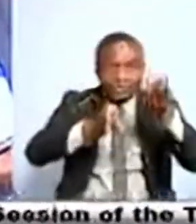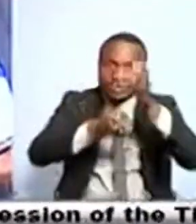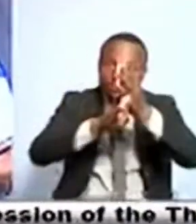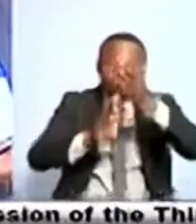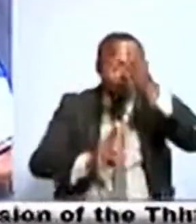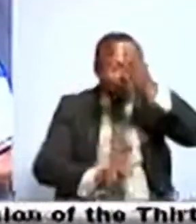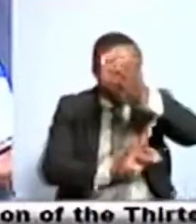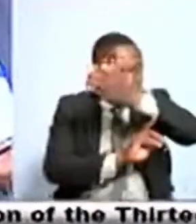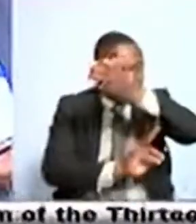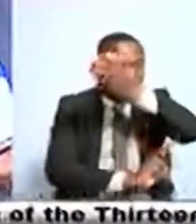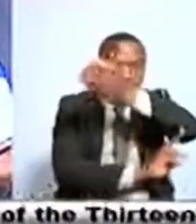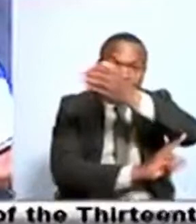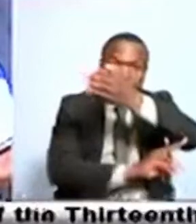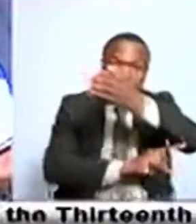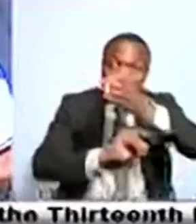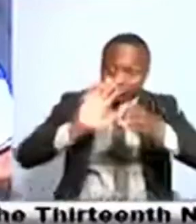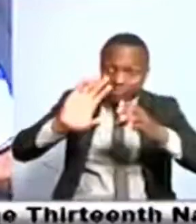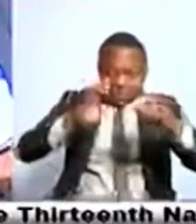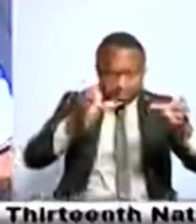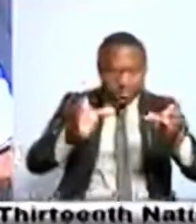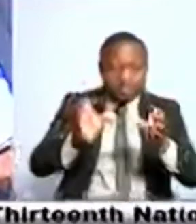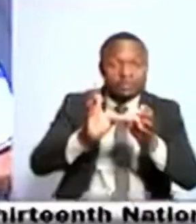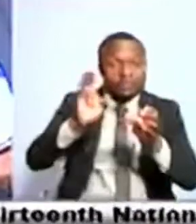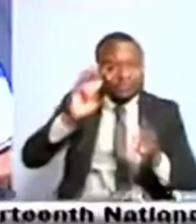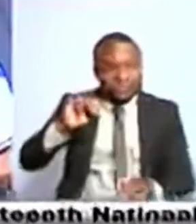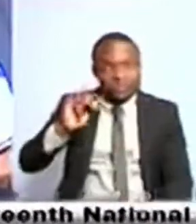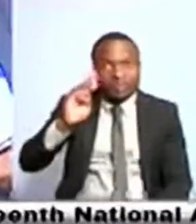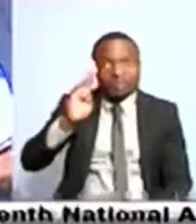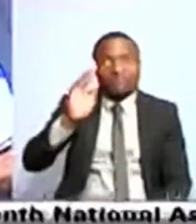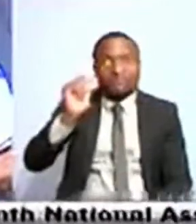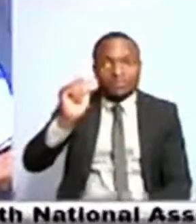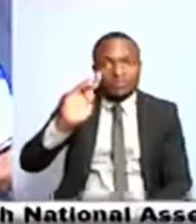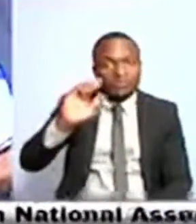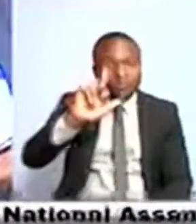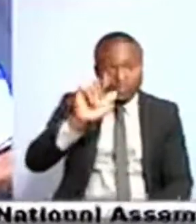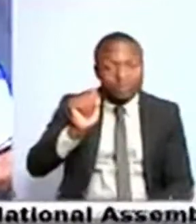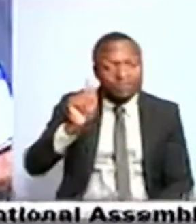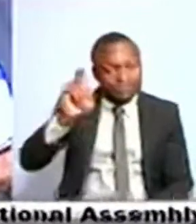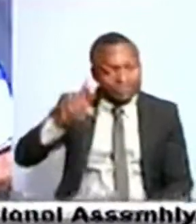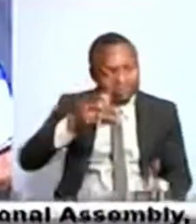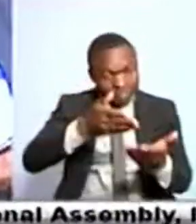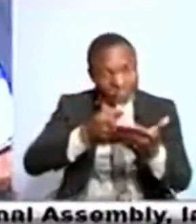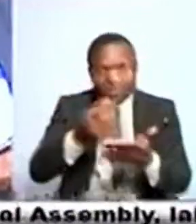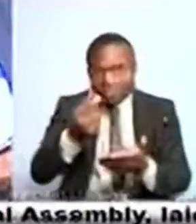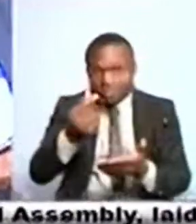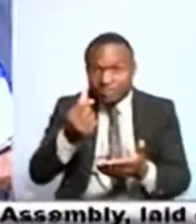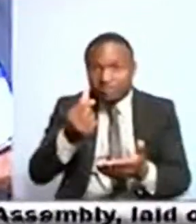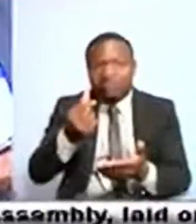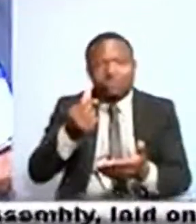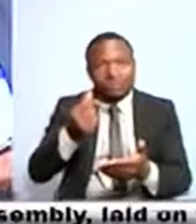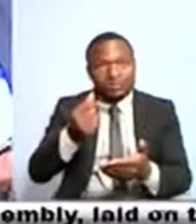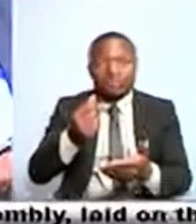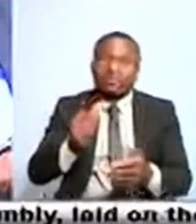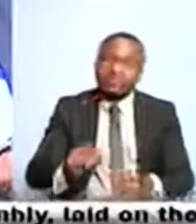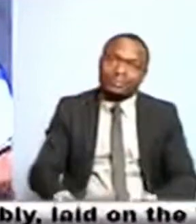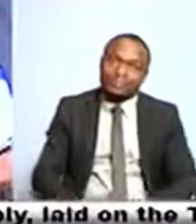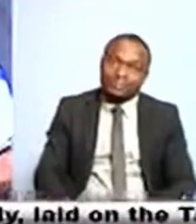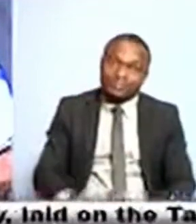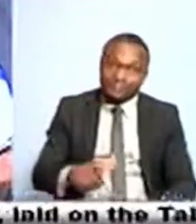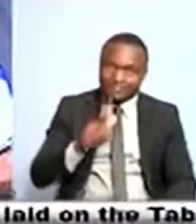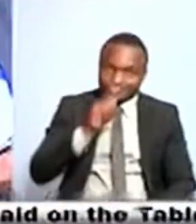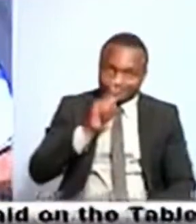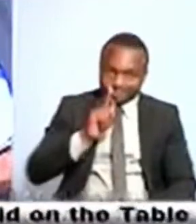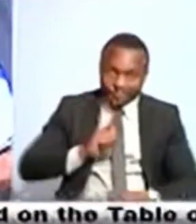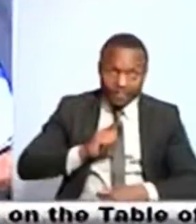bridges in Mbabala constituency that need these monies to be done, Madam Speaker. Madam